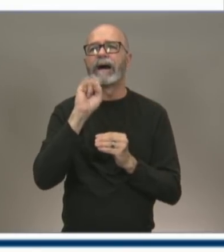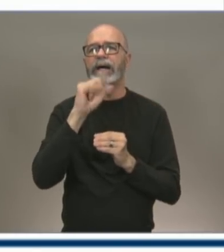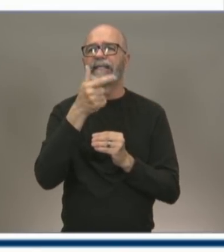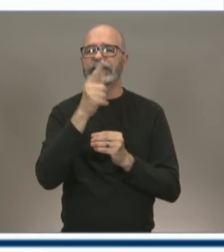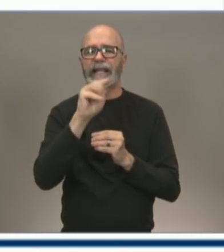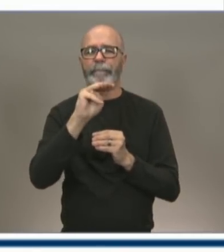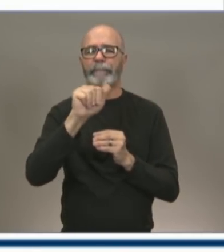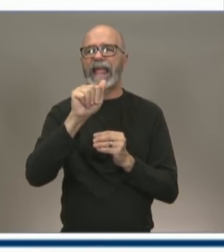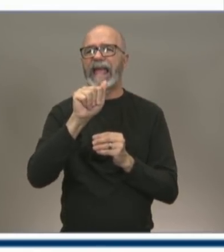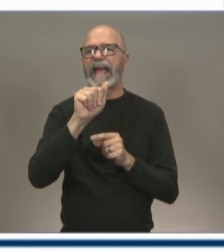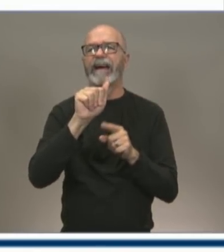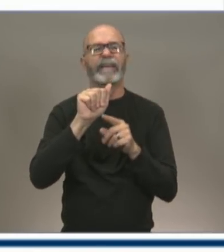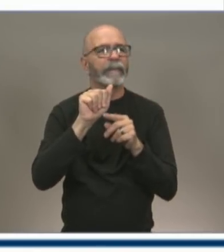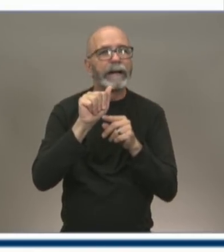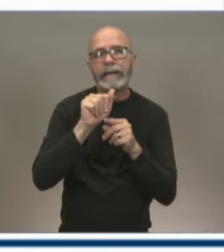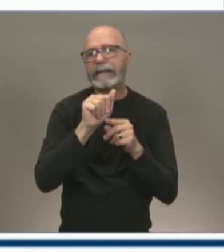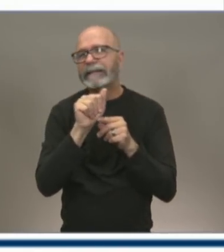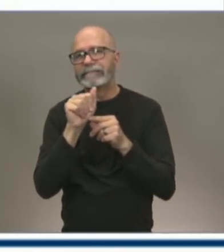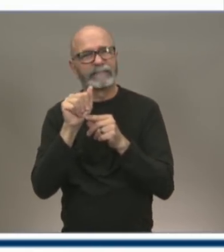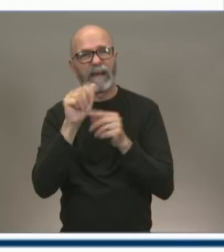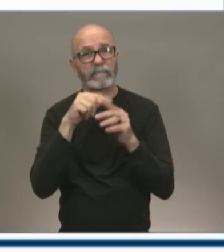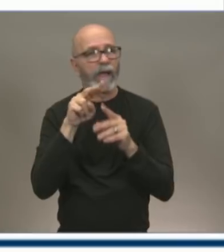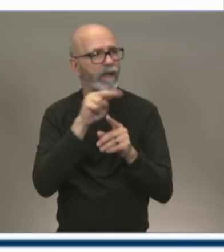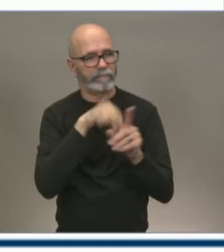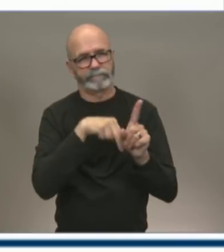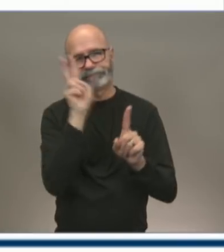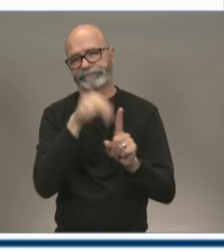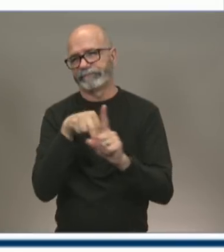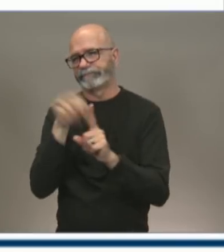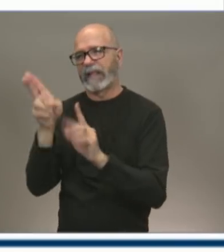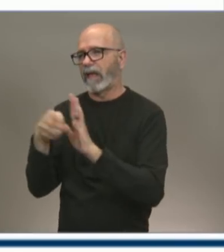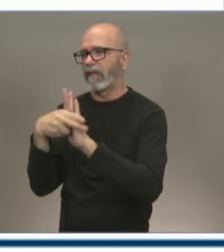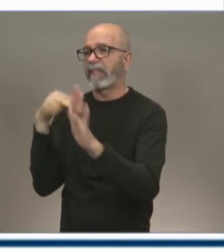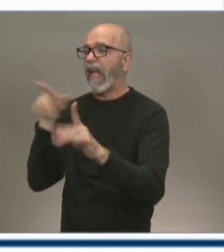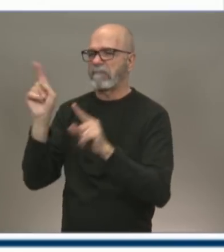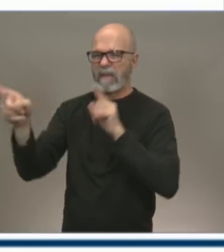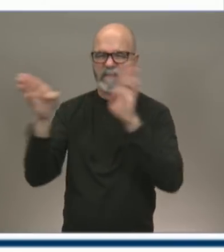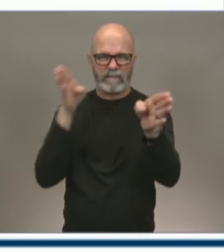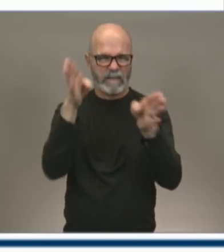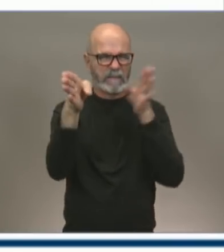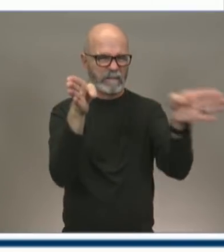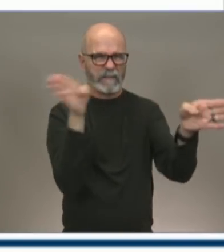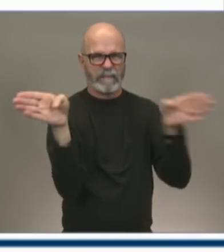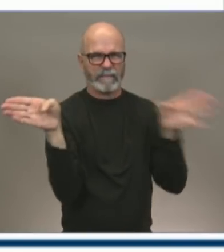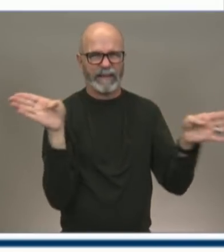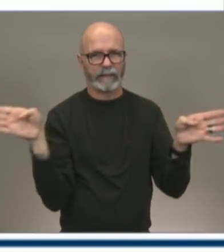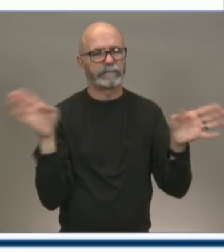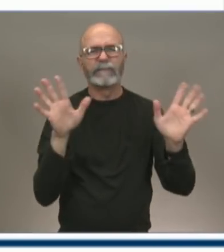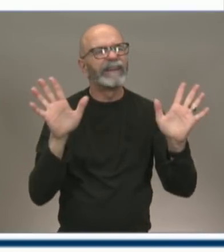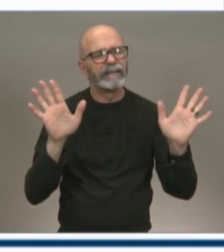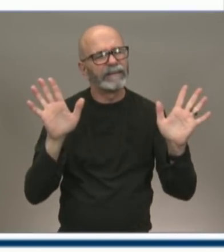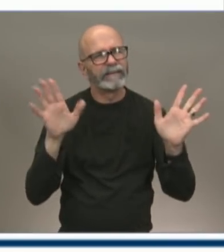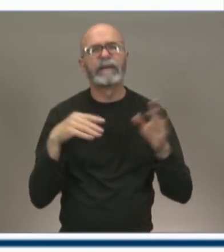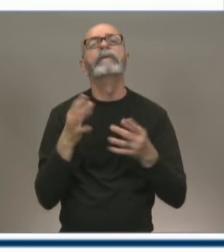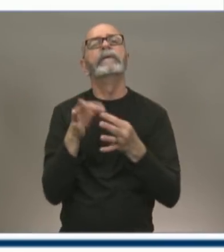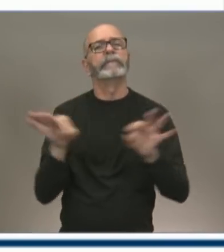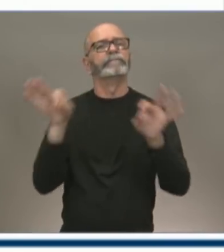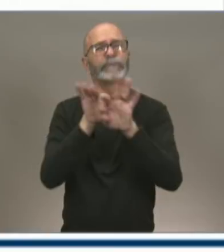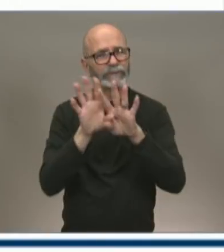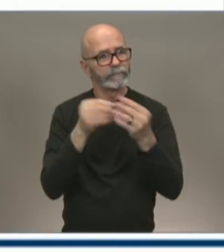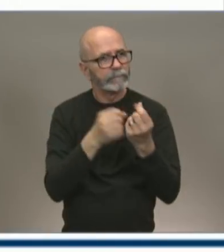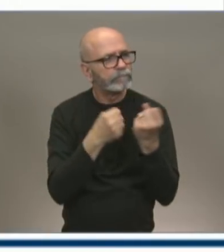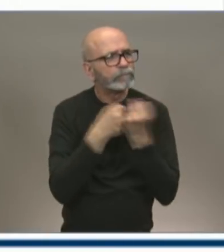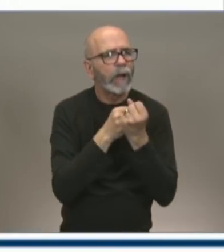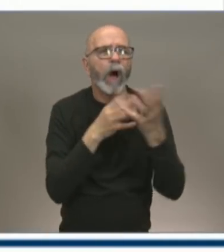one another, not judge and stigmatize. The public health physician team leads the investigation and